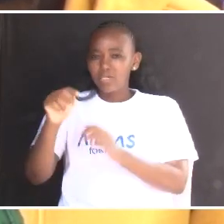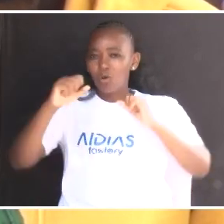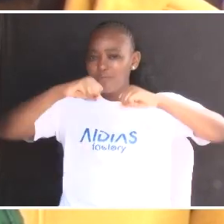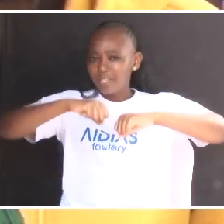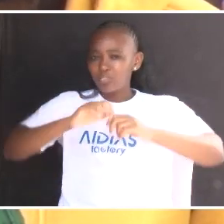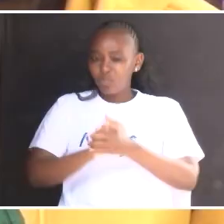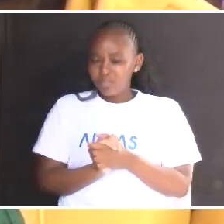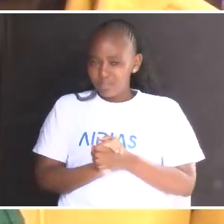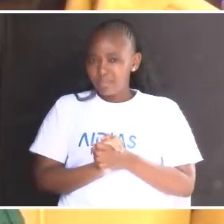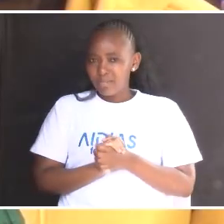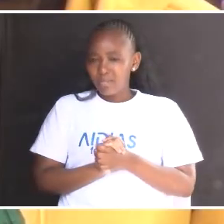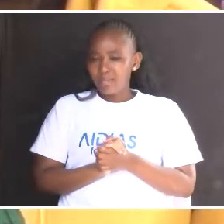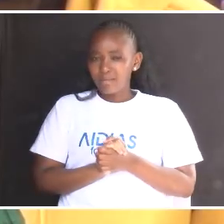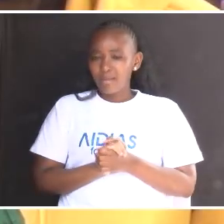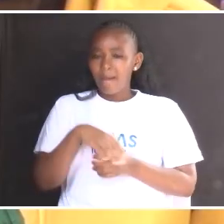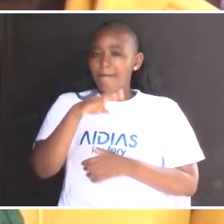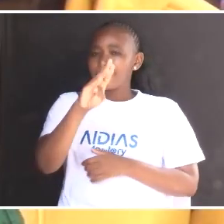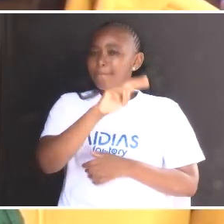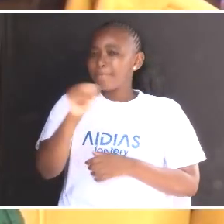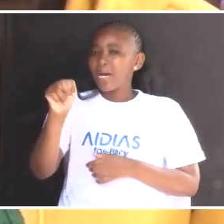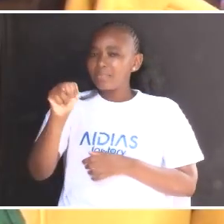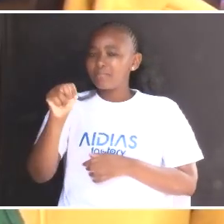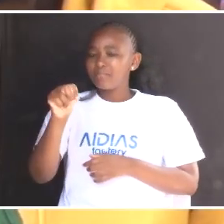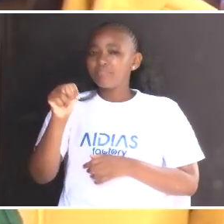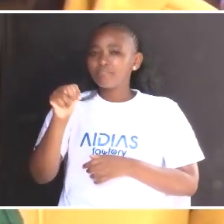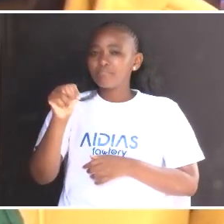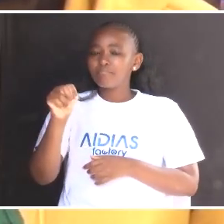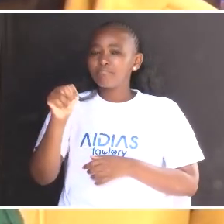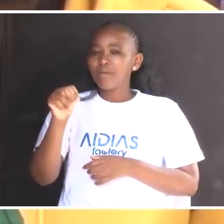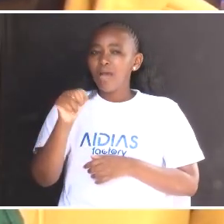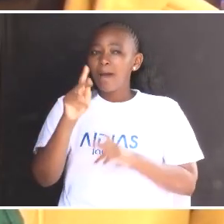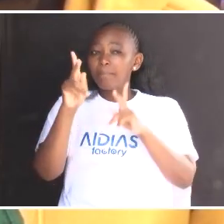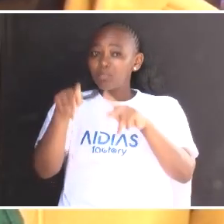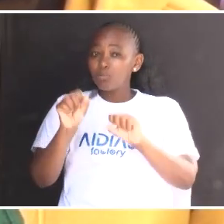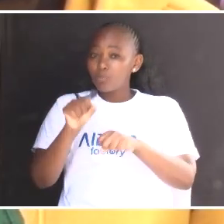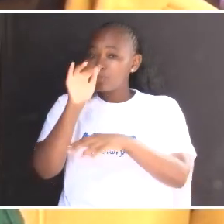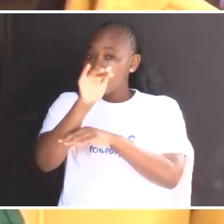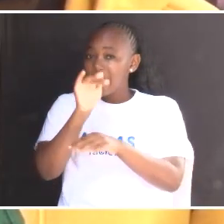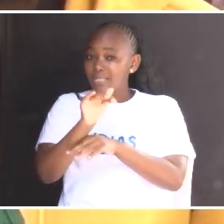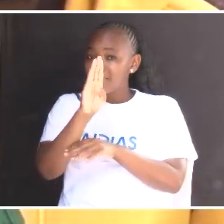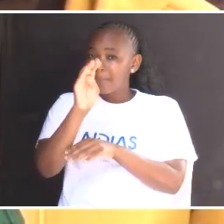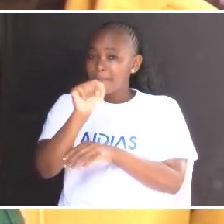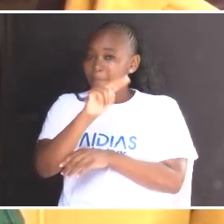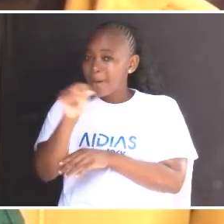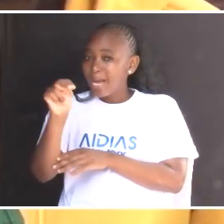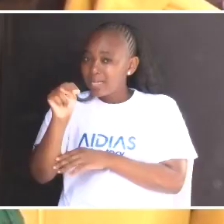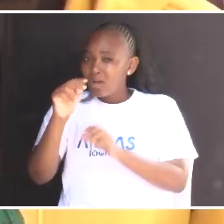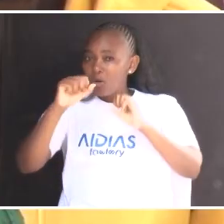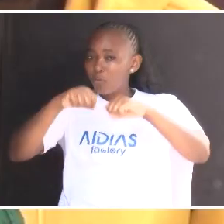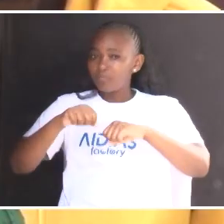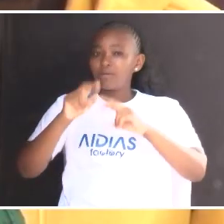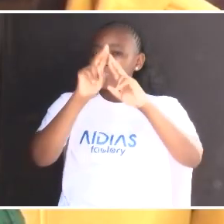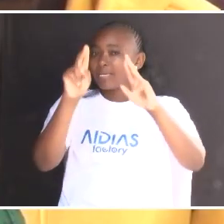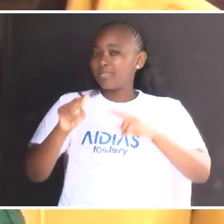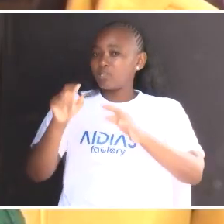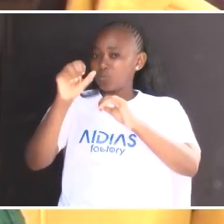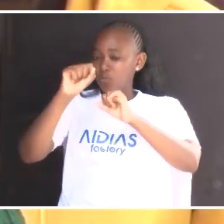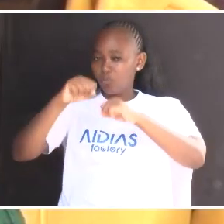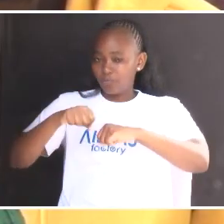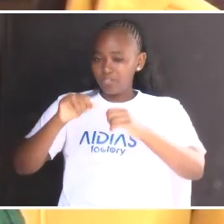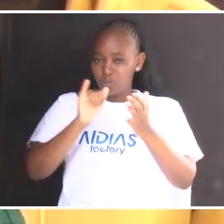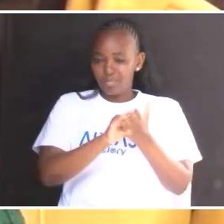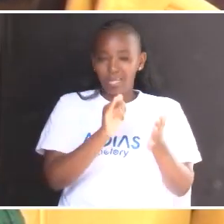Berne Convention, because I know somebody may ask this question. Berne Convention, it is an international convention